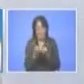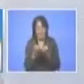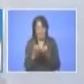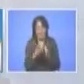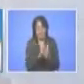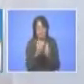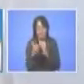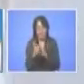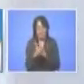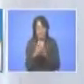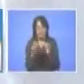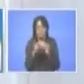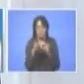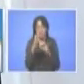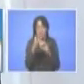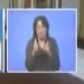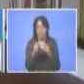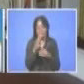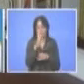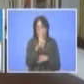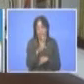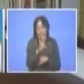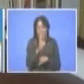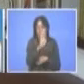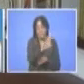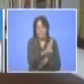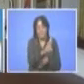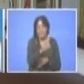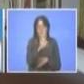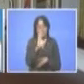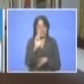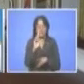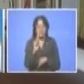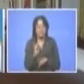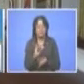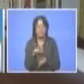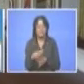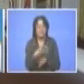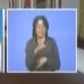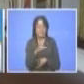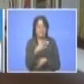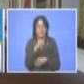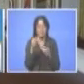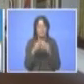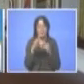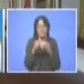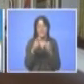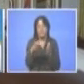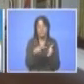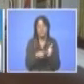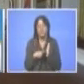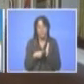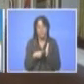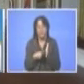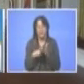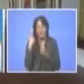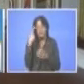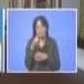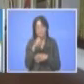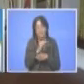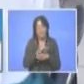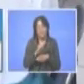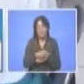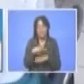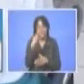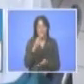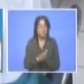passing more than 4 BJCs. And more than that's required for the National